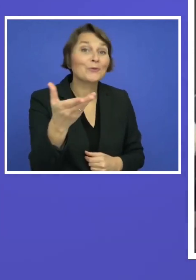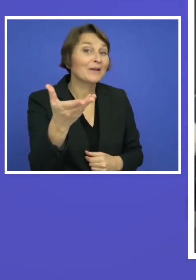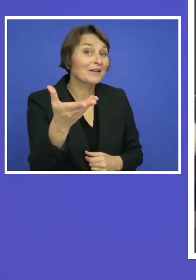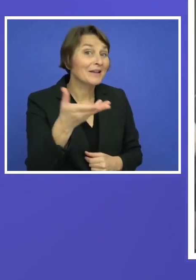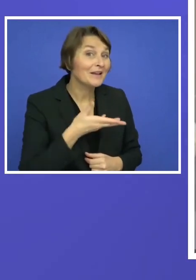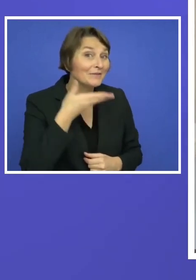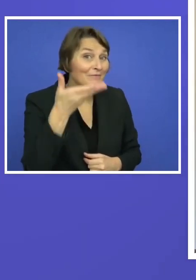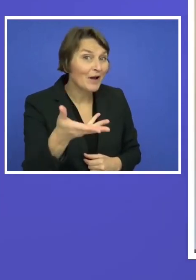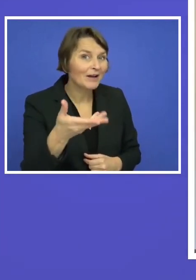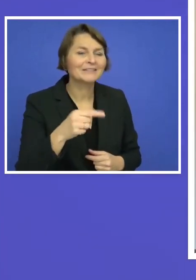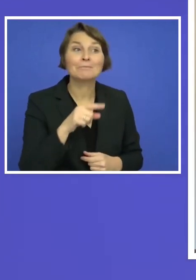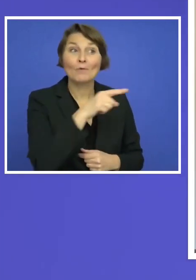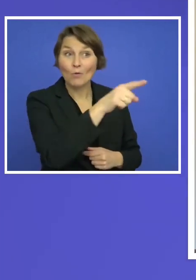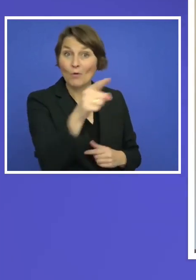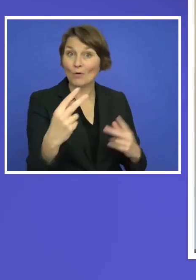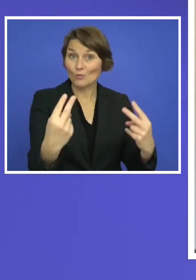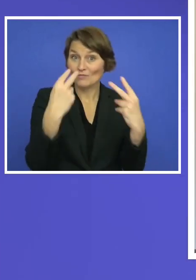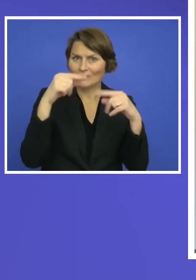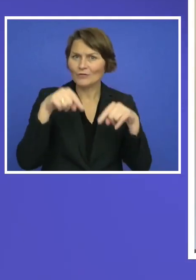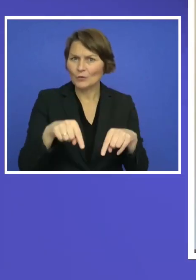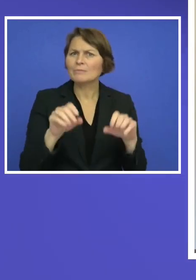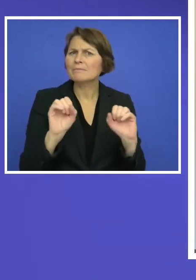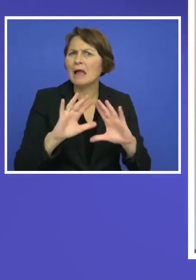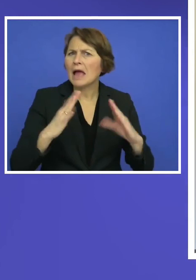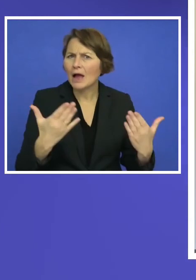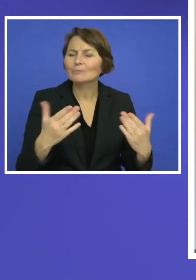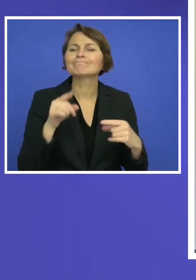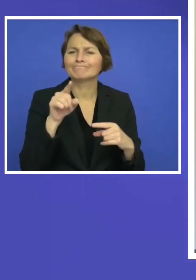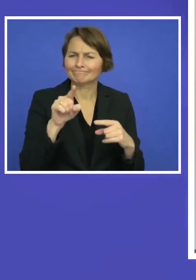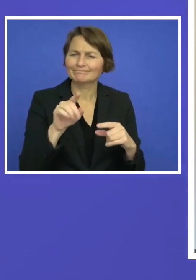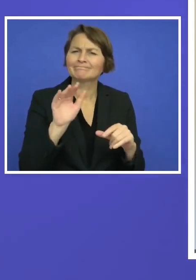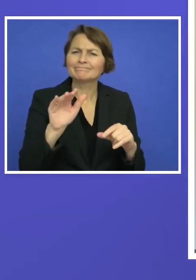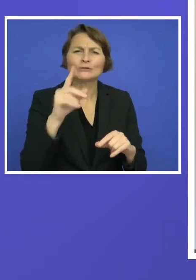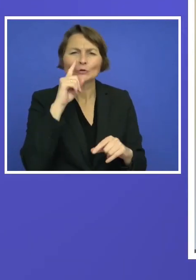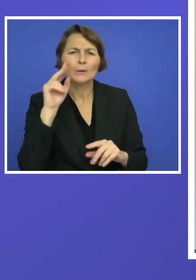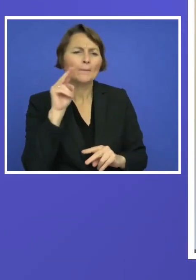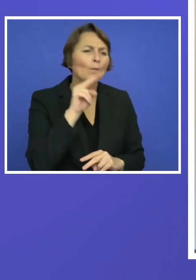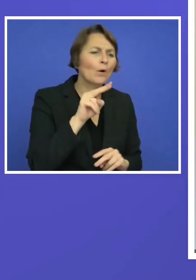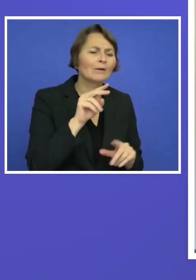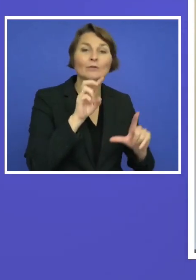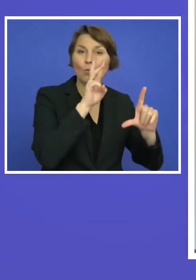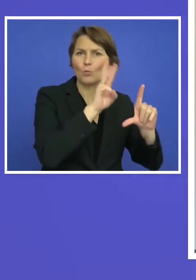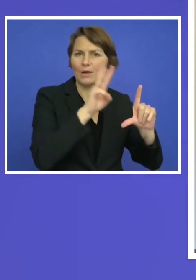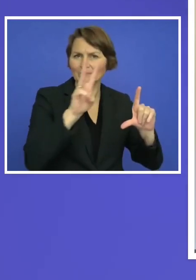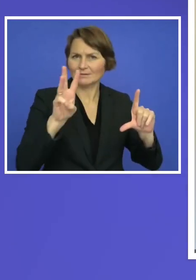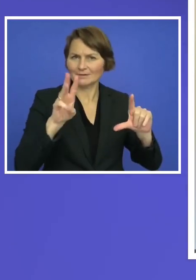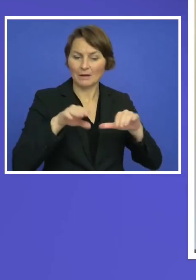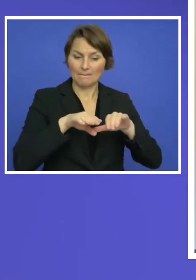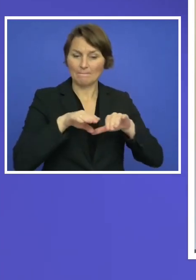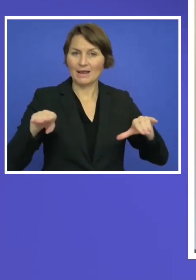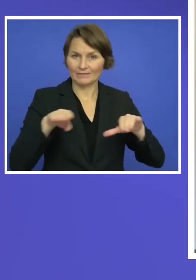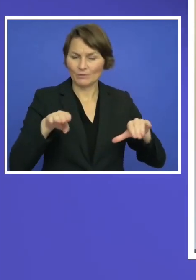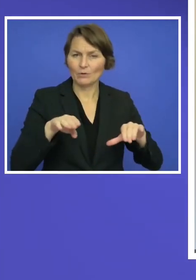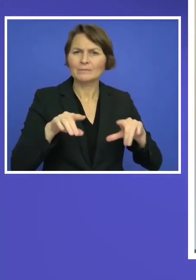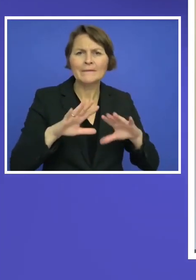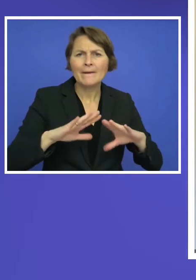the platform of UfM, in particular the agenda of women empowerment in the Mediterranean region. I would like